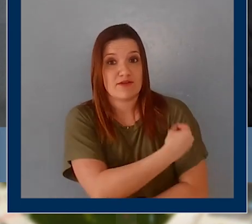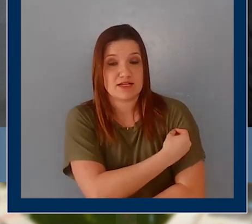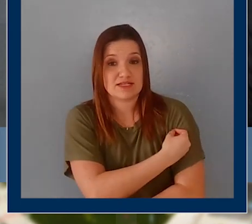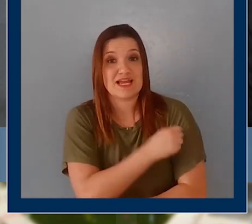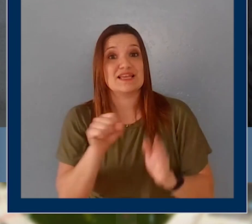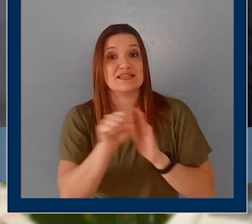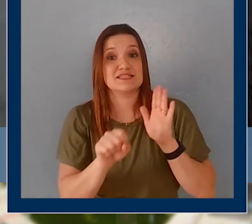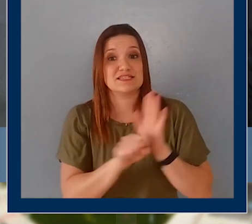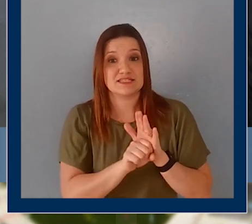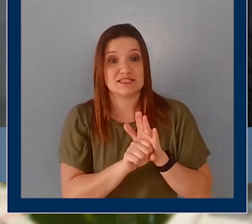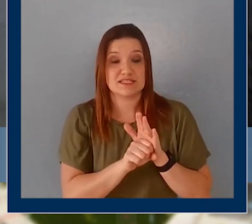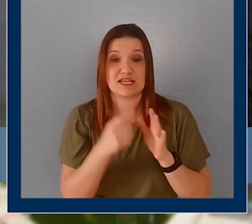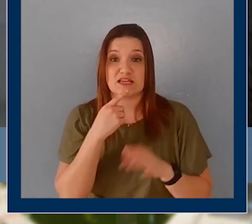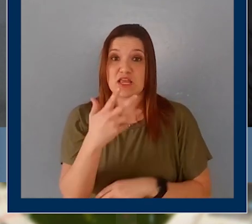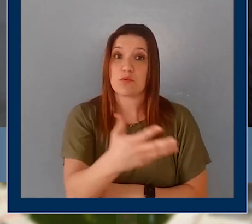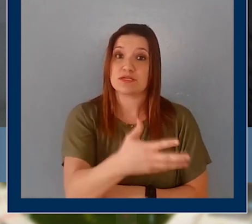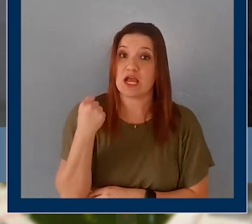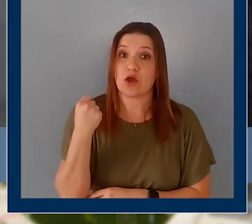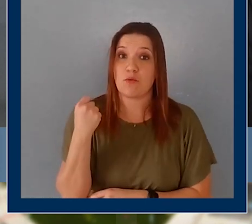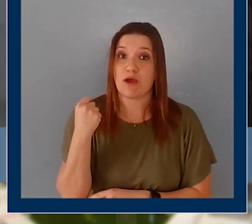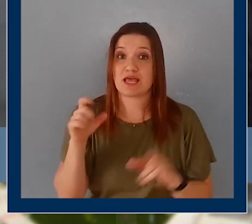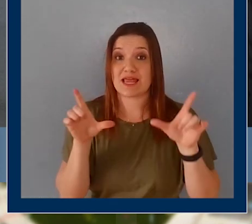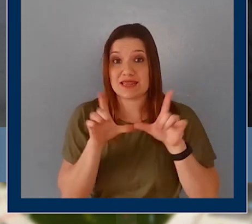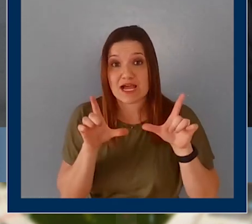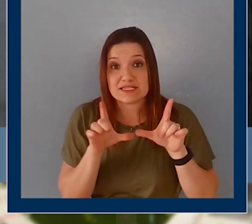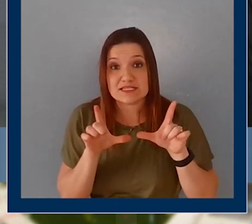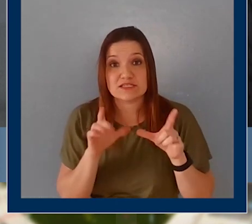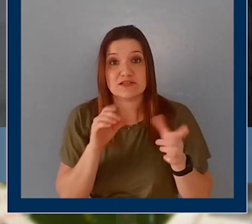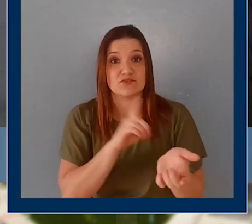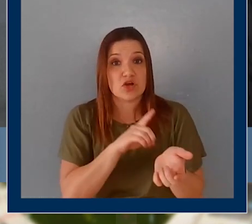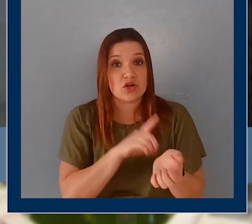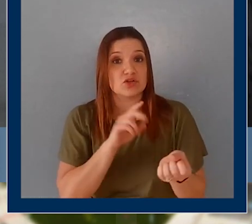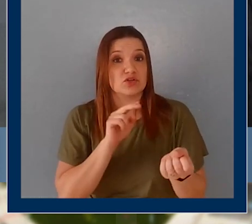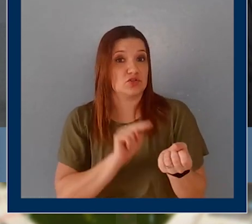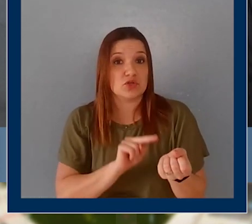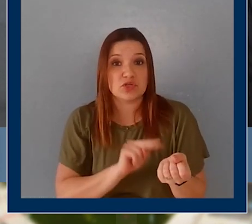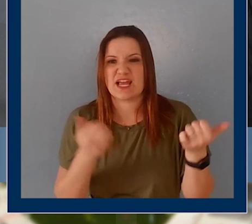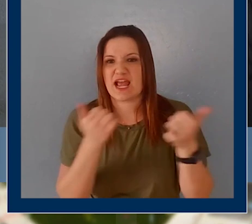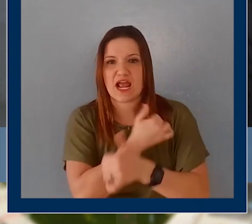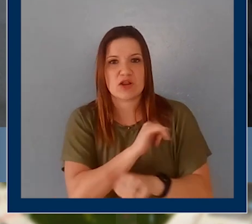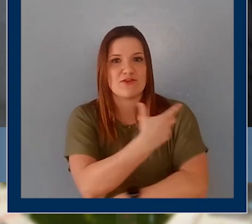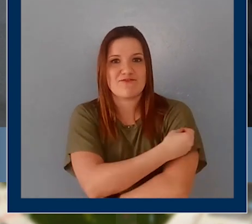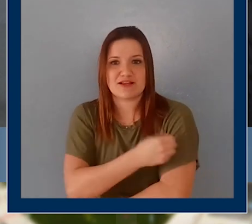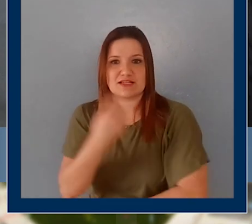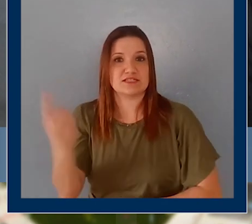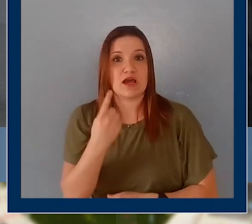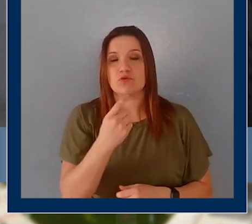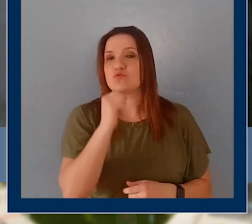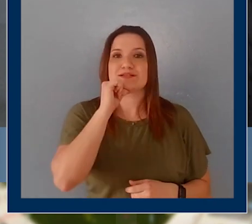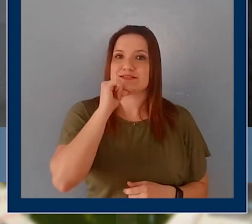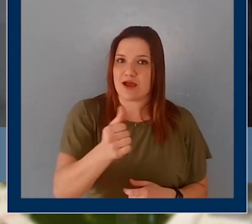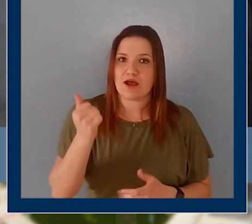state was emphatic about that's the only people you could vaccinate. In fact, the